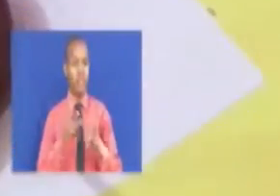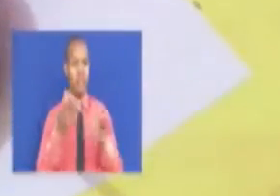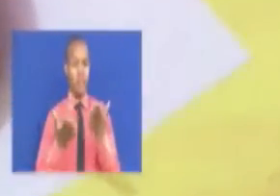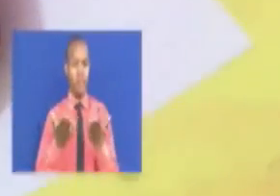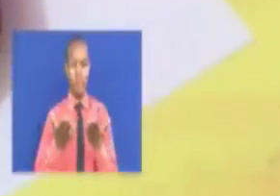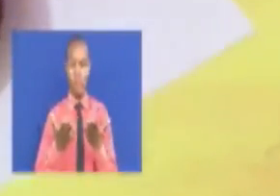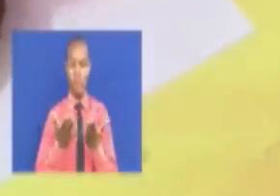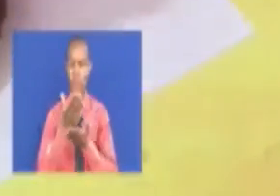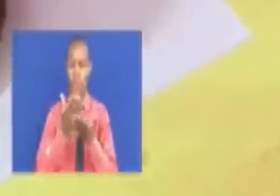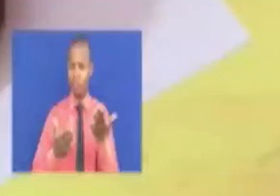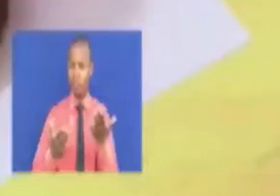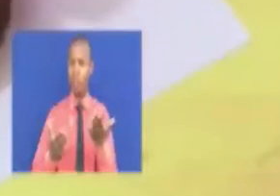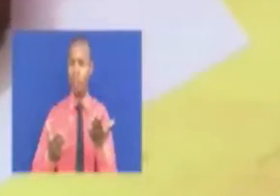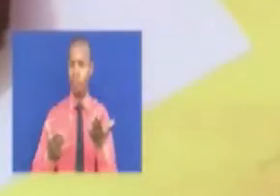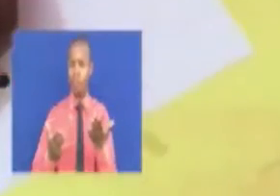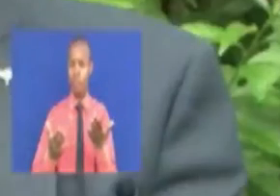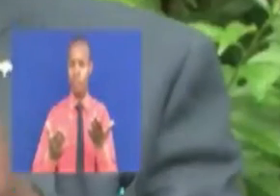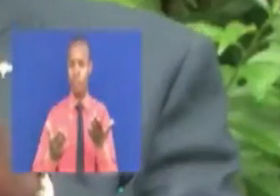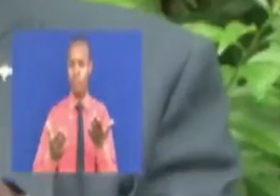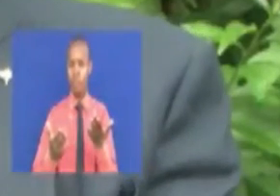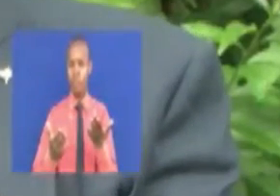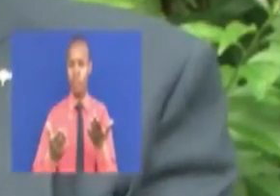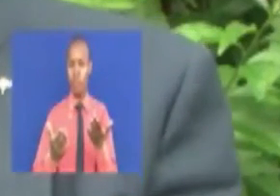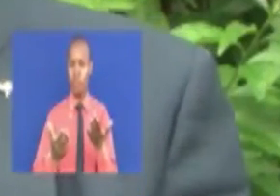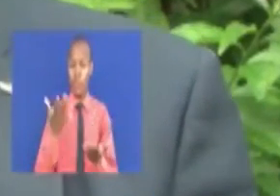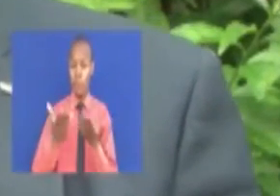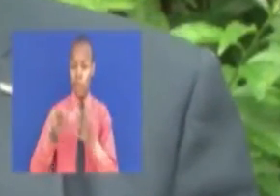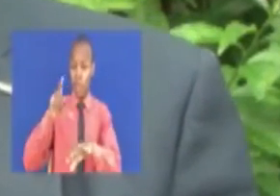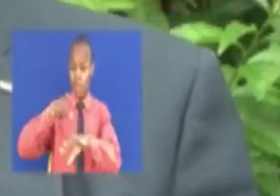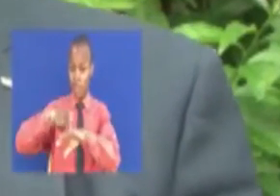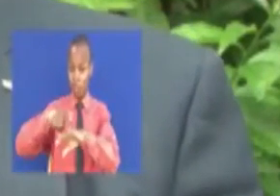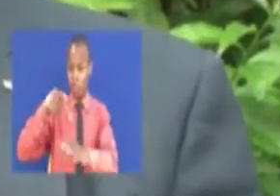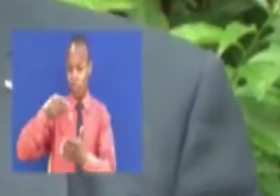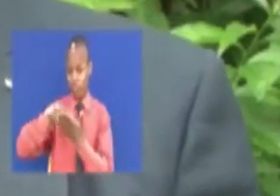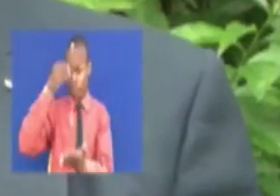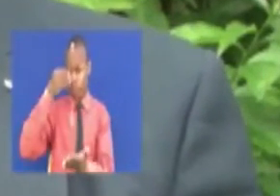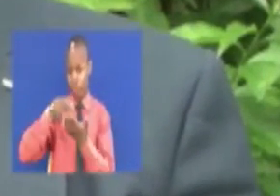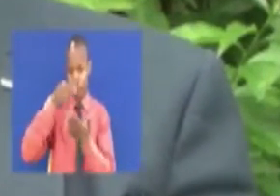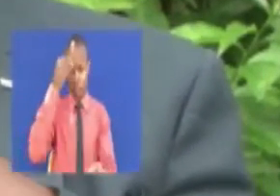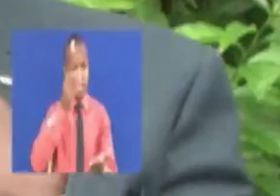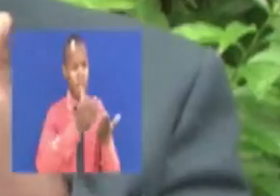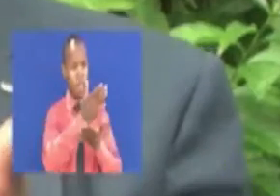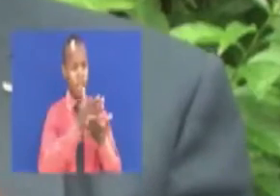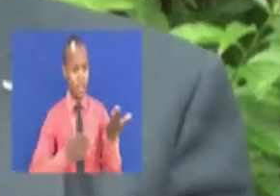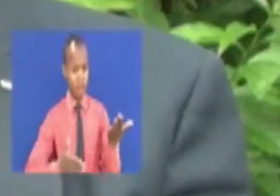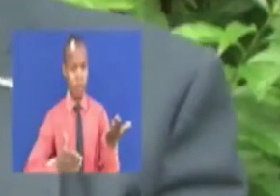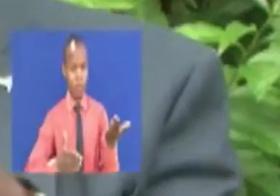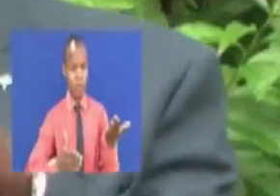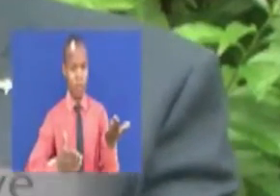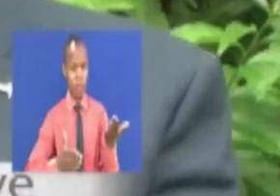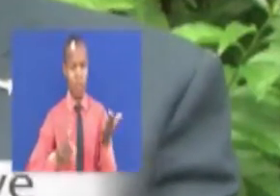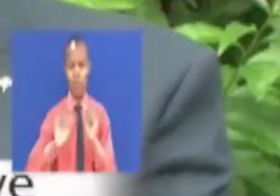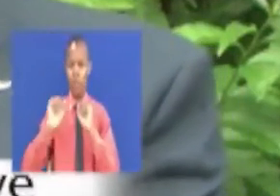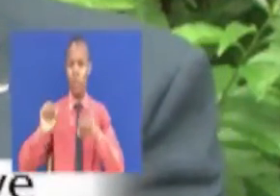nicely. Yeah, good, that way. In terms of learning, some may come up with